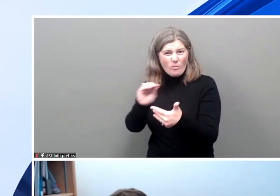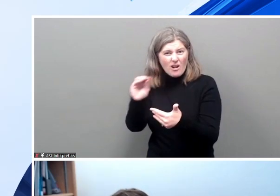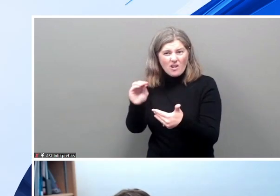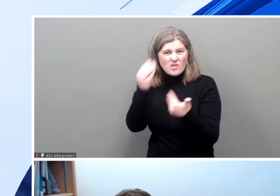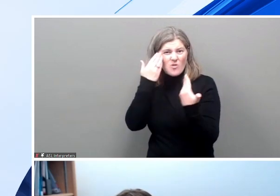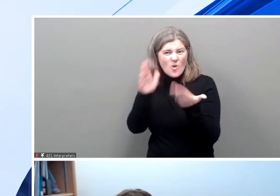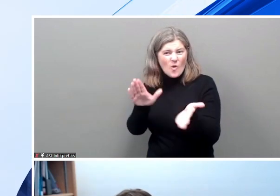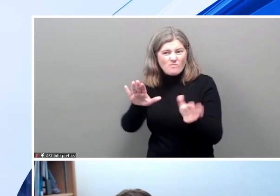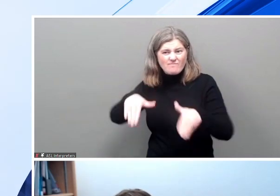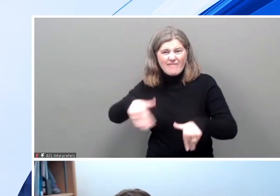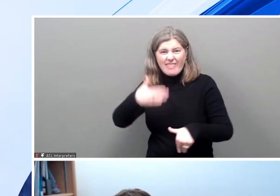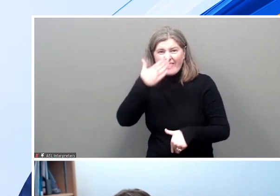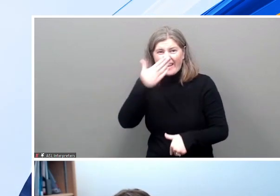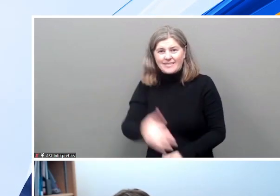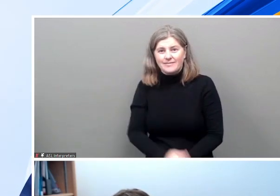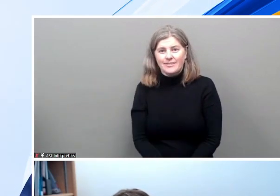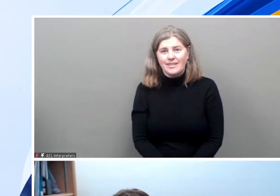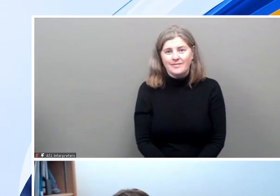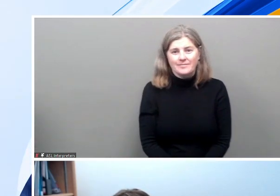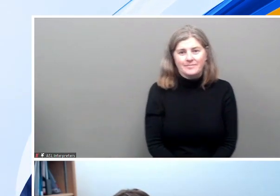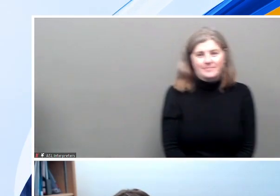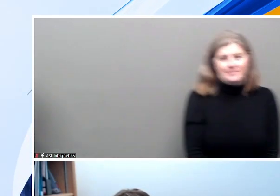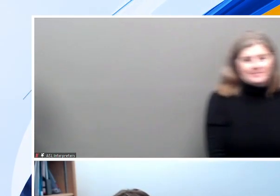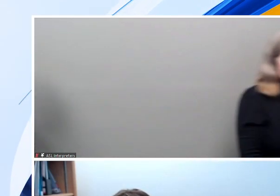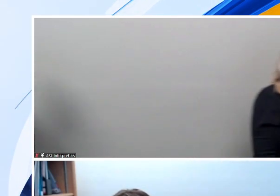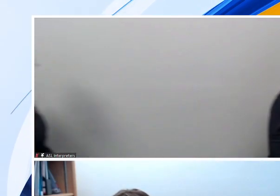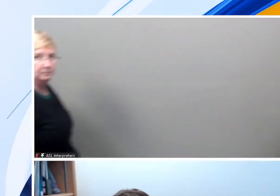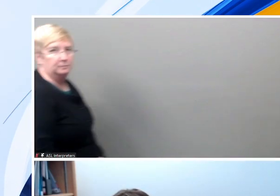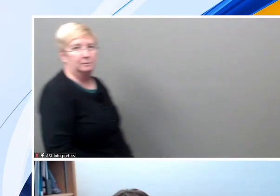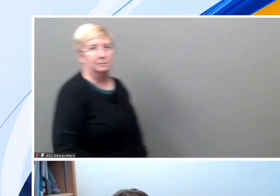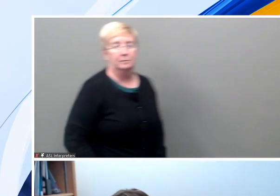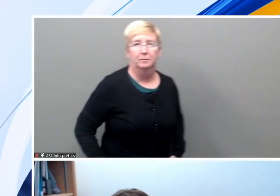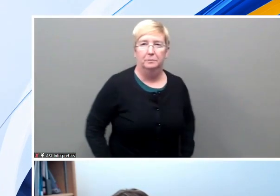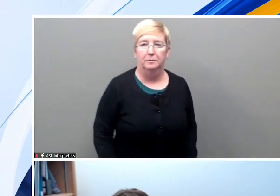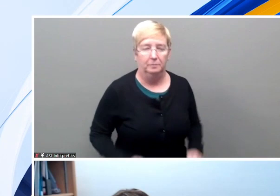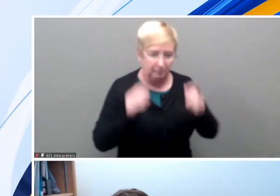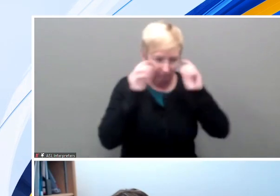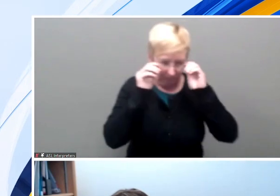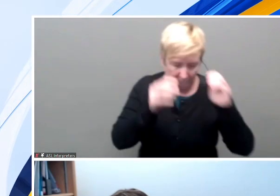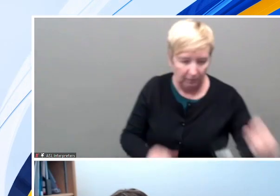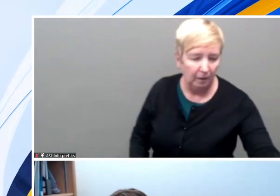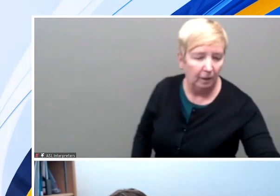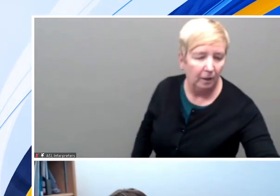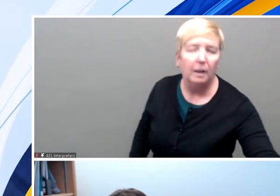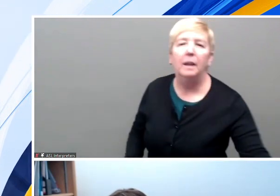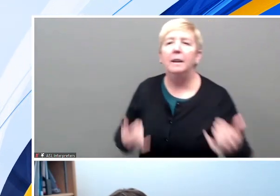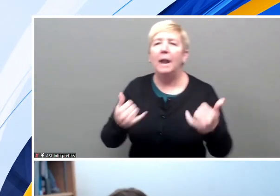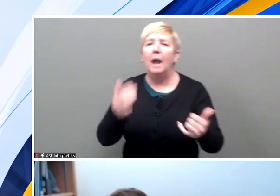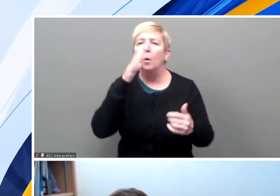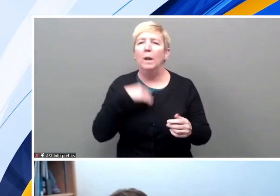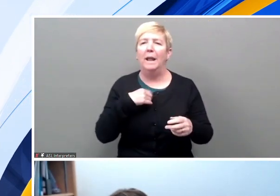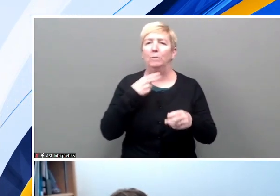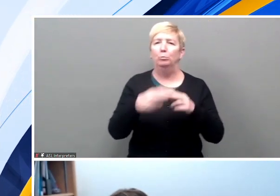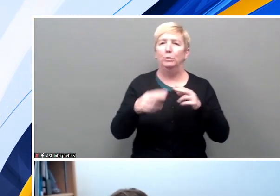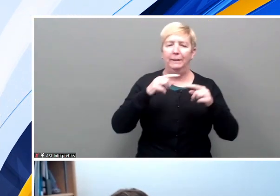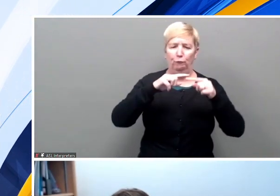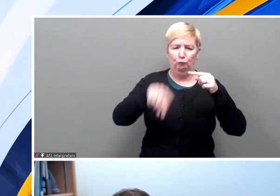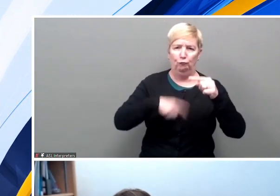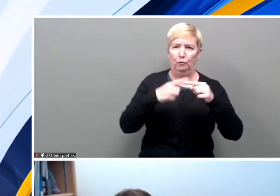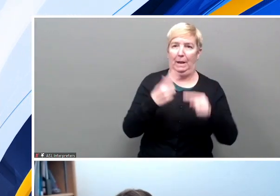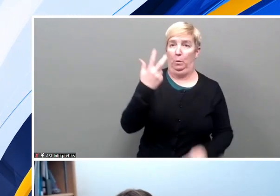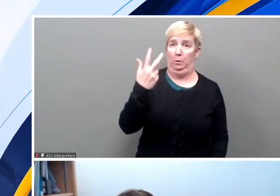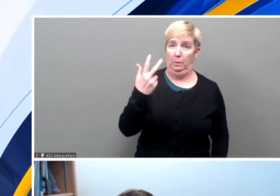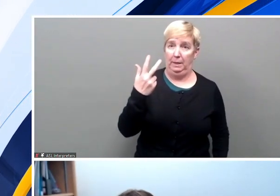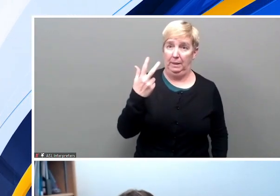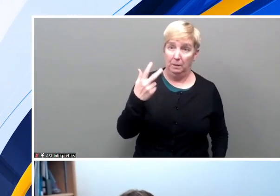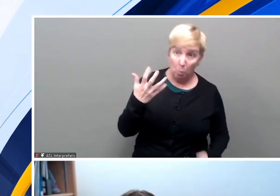Thanks. Thank you very much. All right, everybody, we'll open up a brief round 3. If you'd like to ask a final question, please raise your hand now.